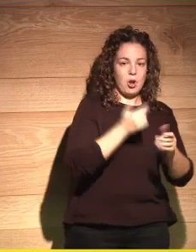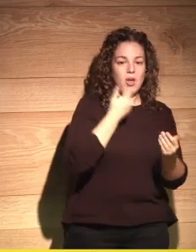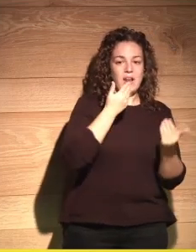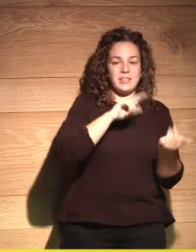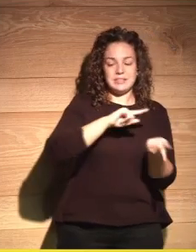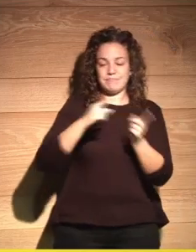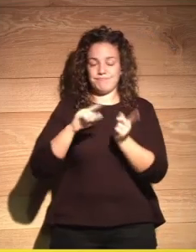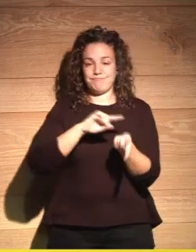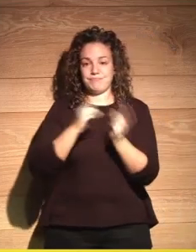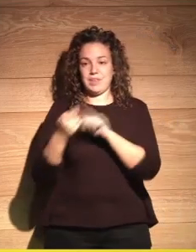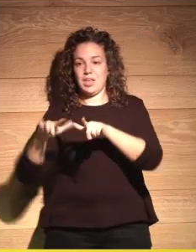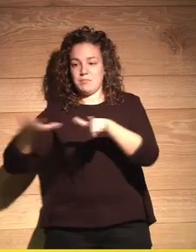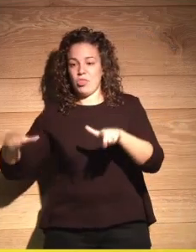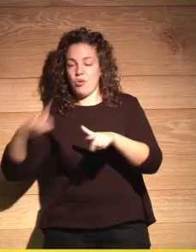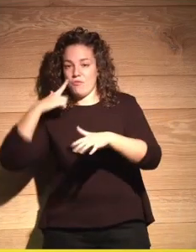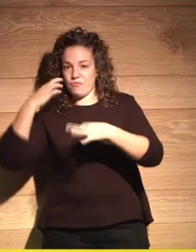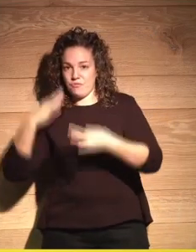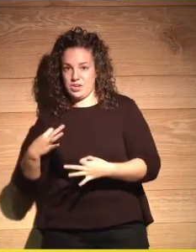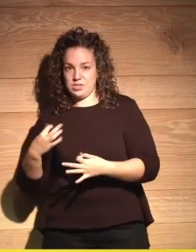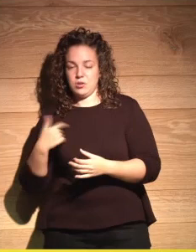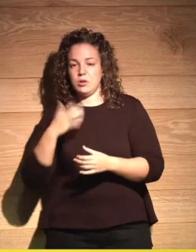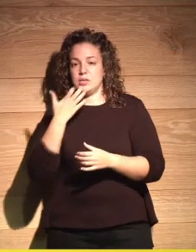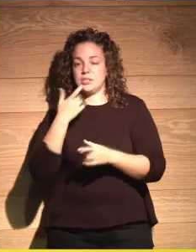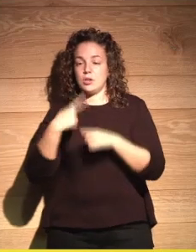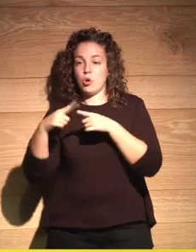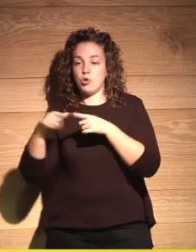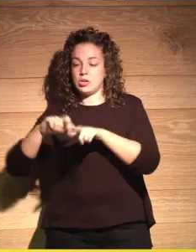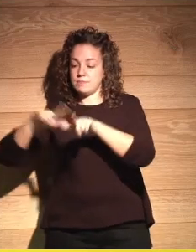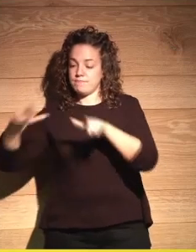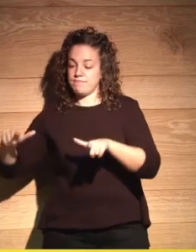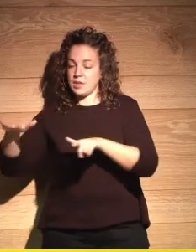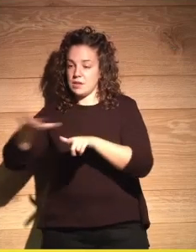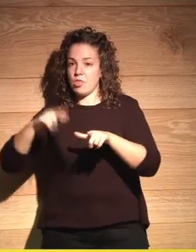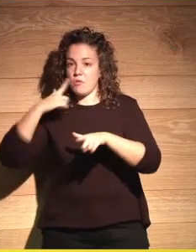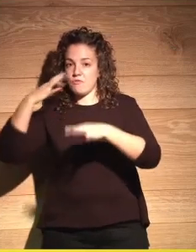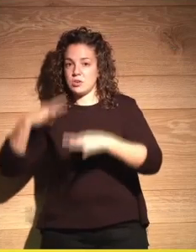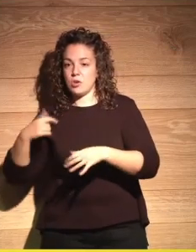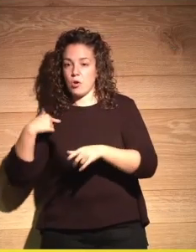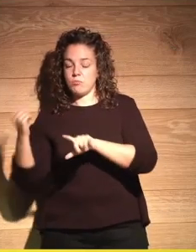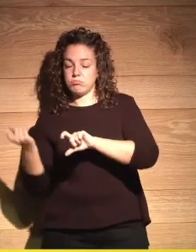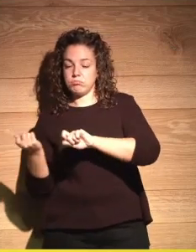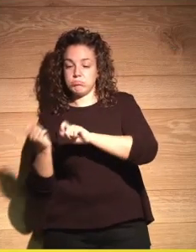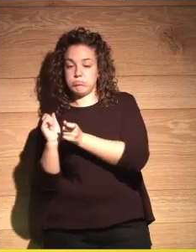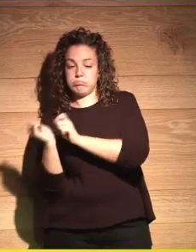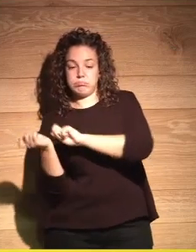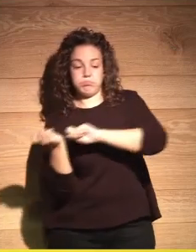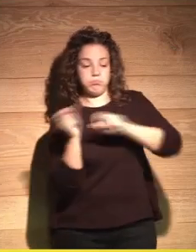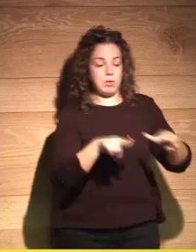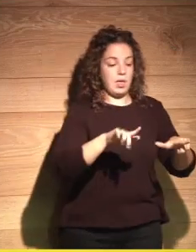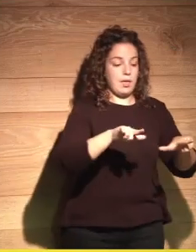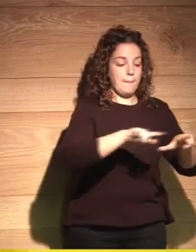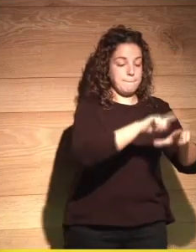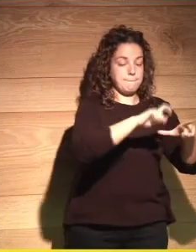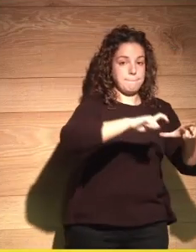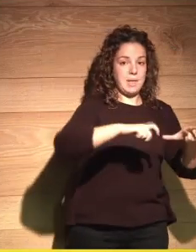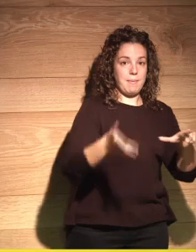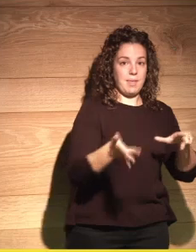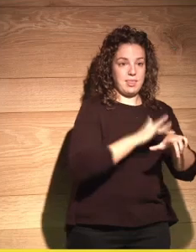is in physical space is mapped into digital space. It becomes really a total twin. A total twin that we can analyze, and we can